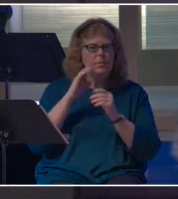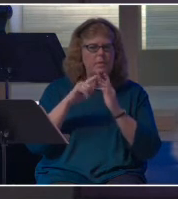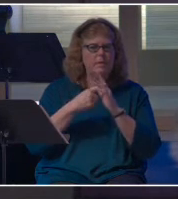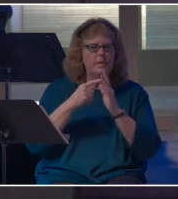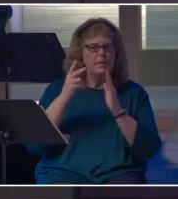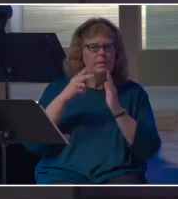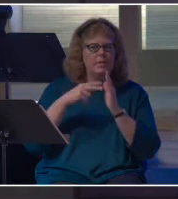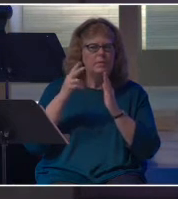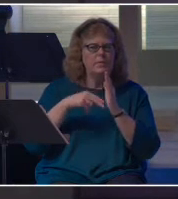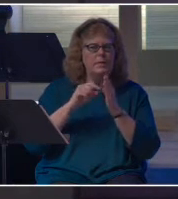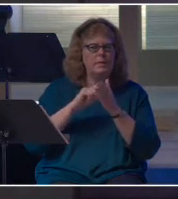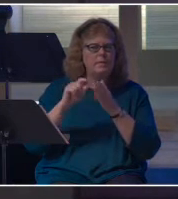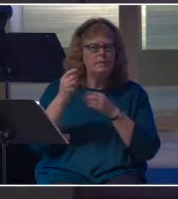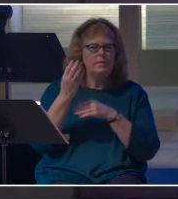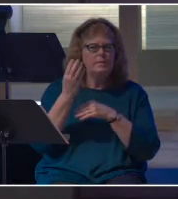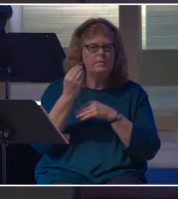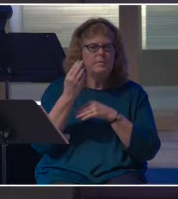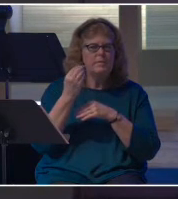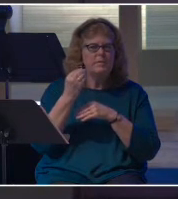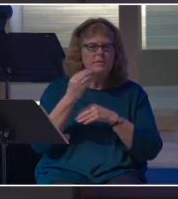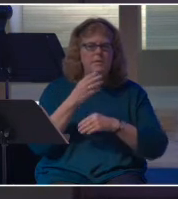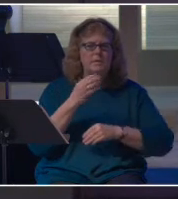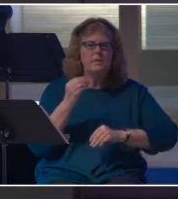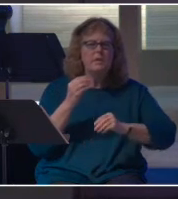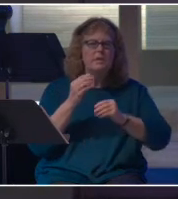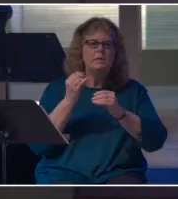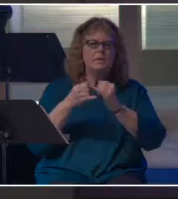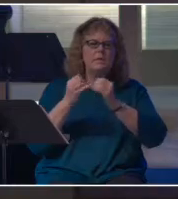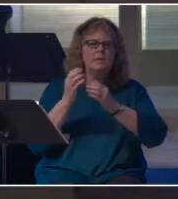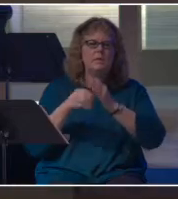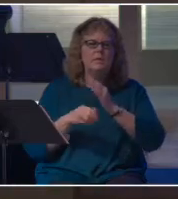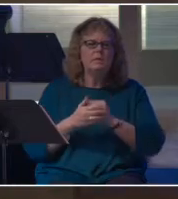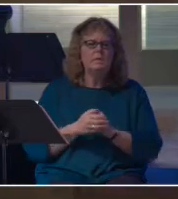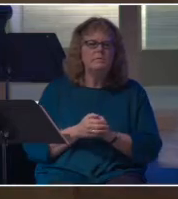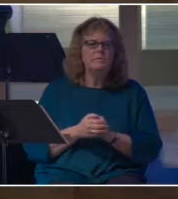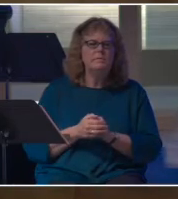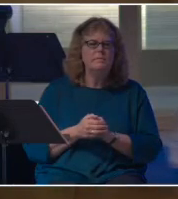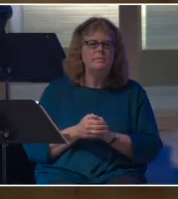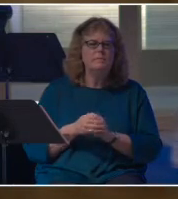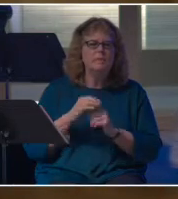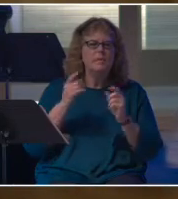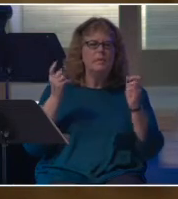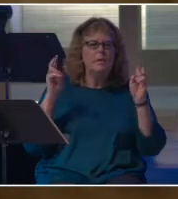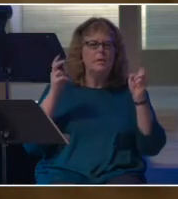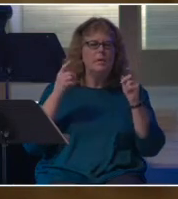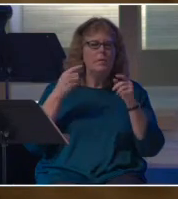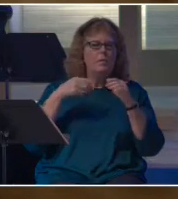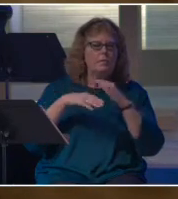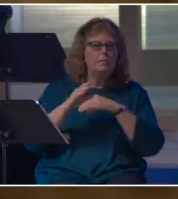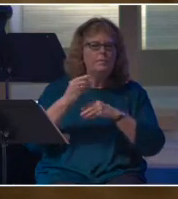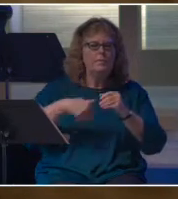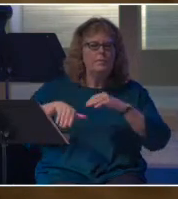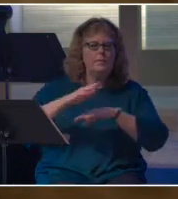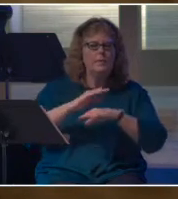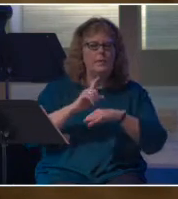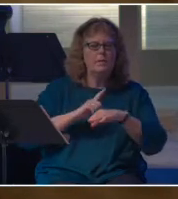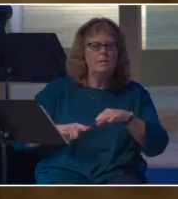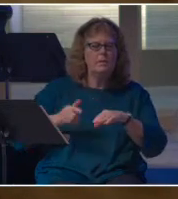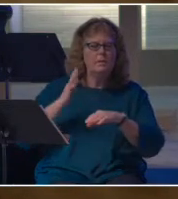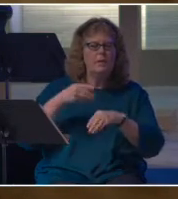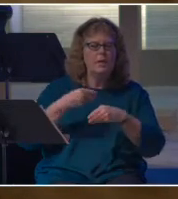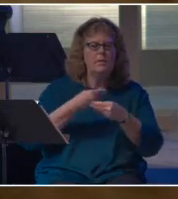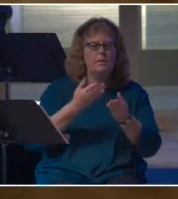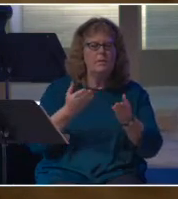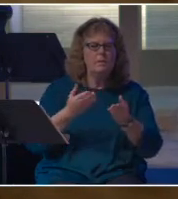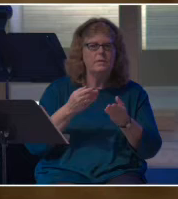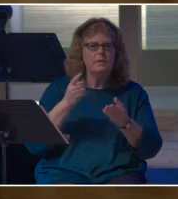reading with verse 14 to the end of the chapter. When you enter the land which the Lord your God gives you,